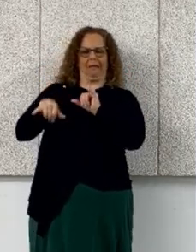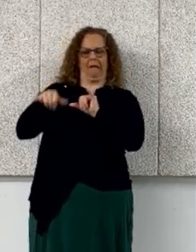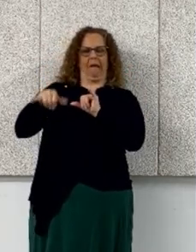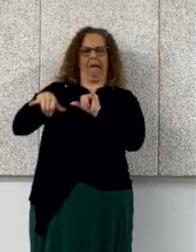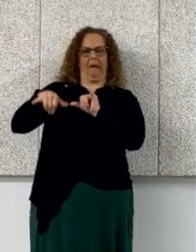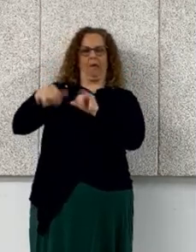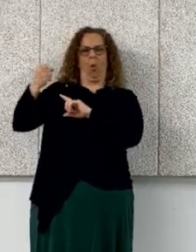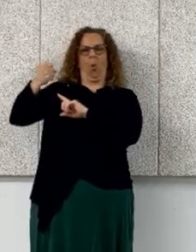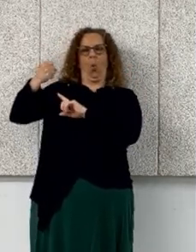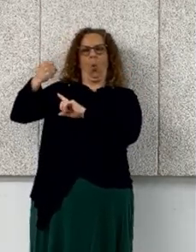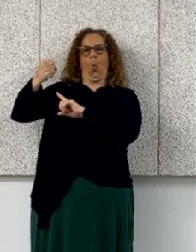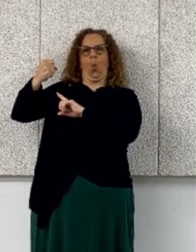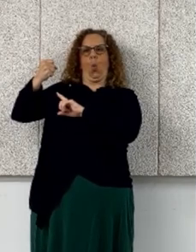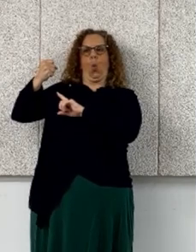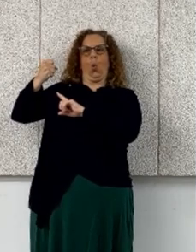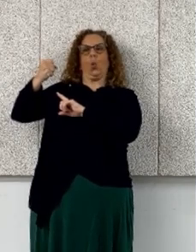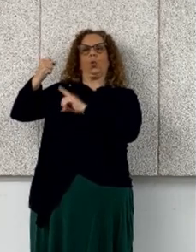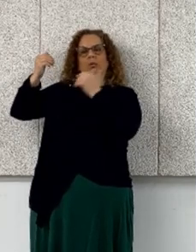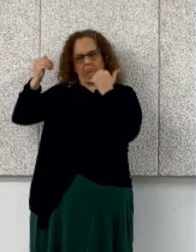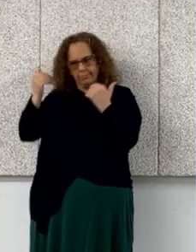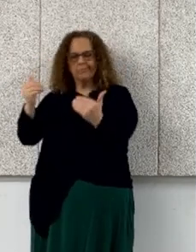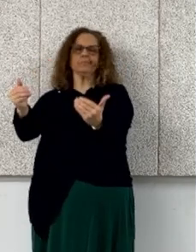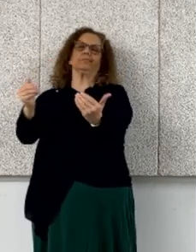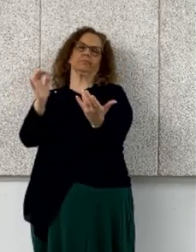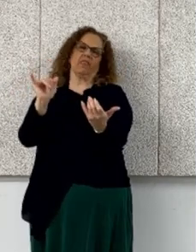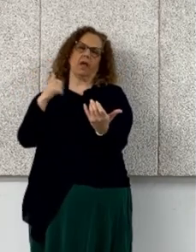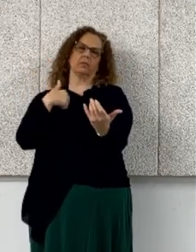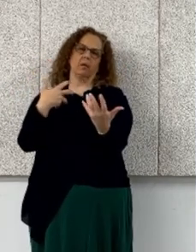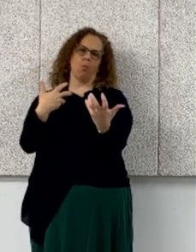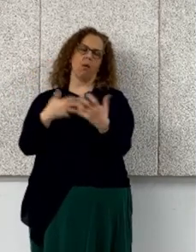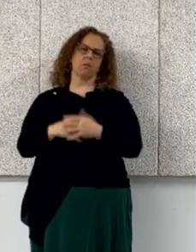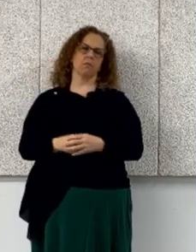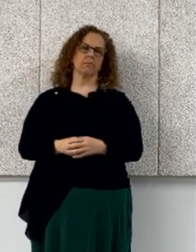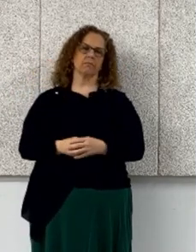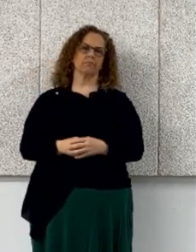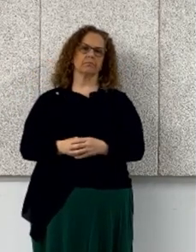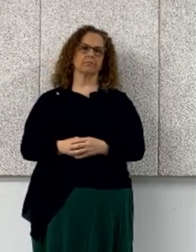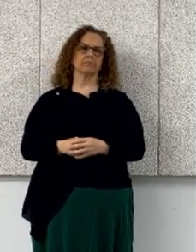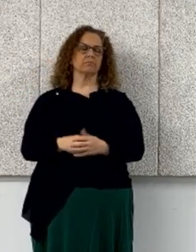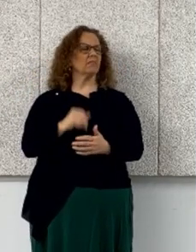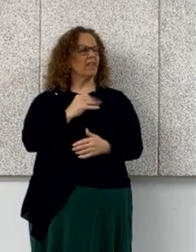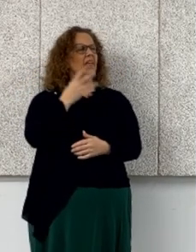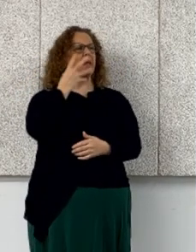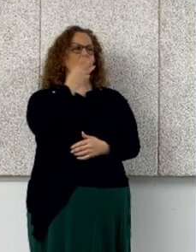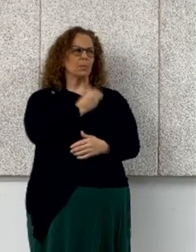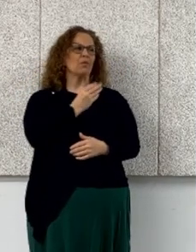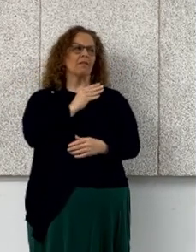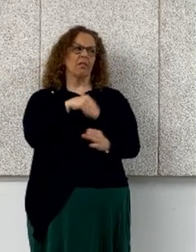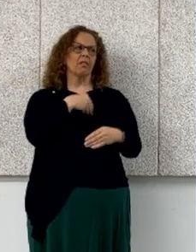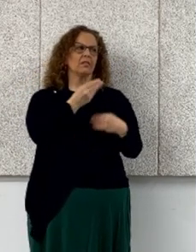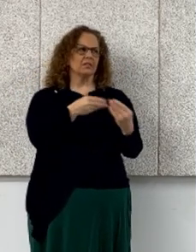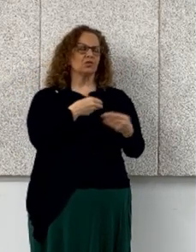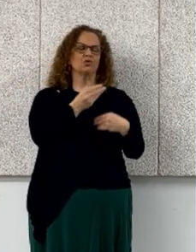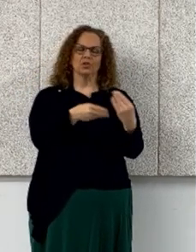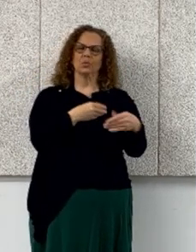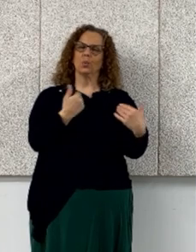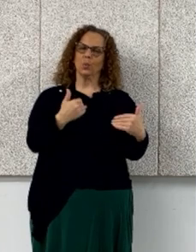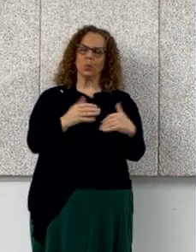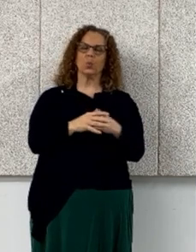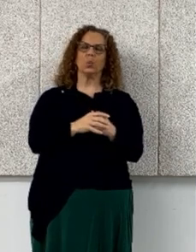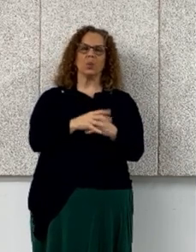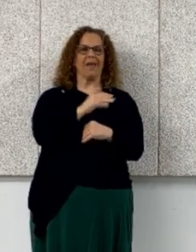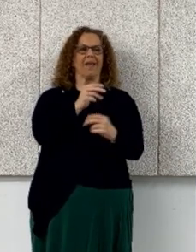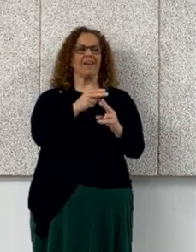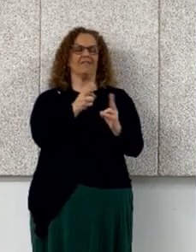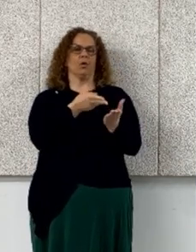it to keep going forward. Mm-hmm. So that's what I was really... That's so beautifully generous. And I know that to be also like very